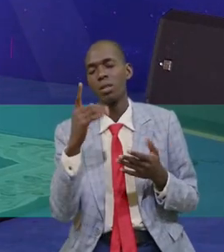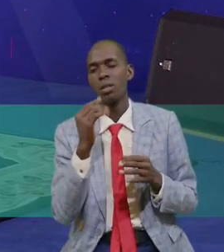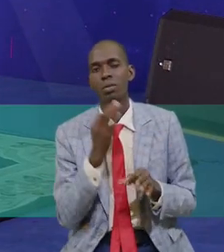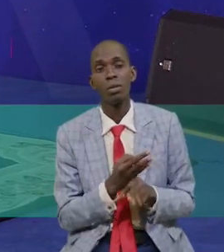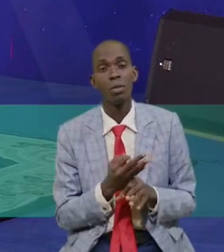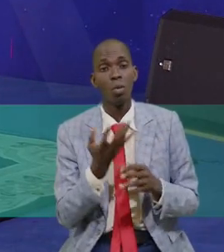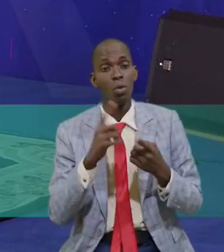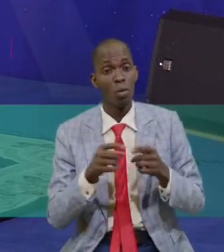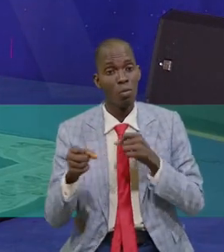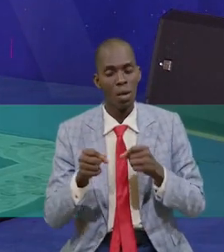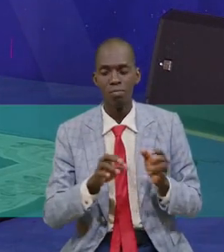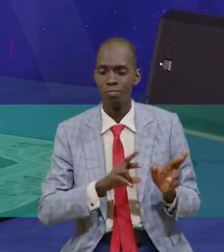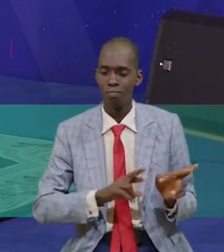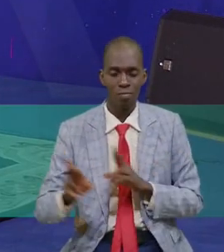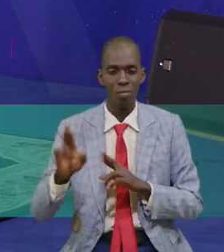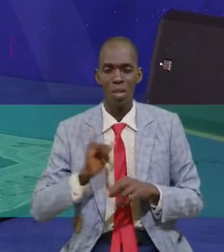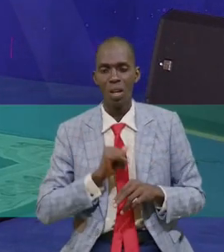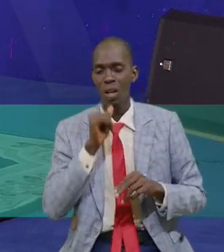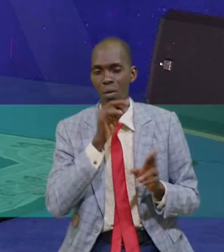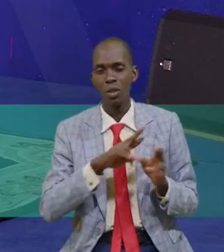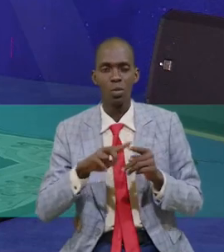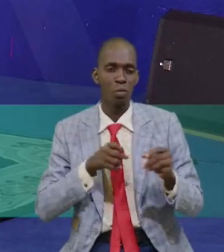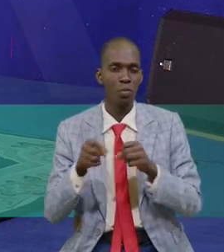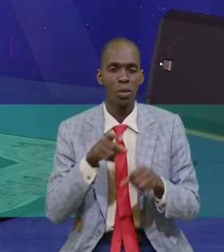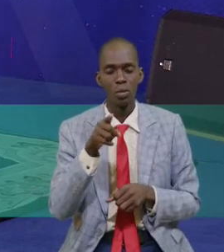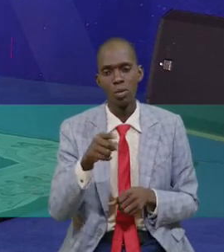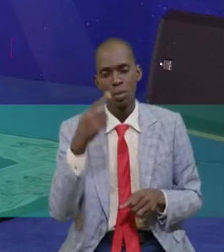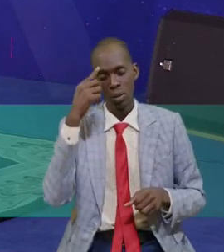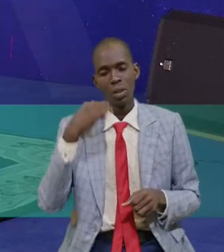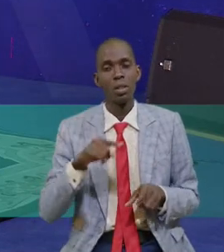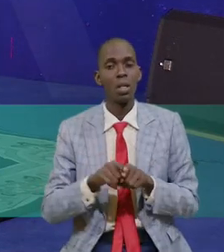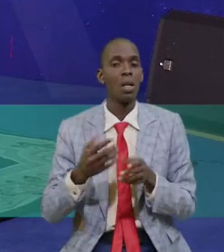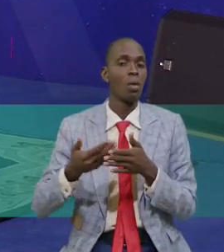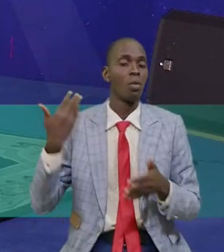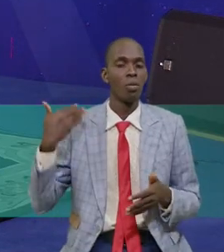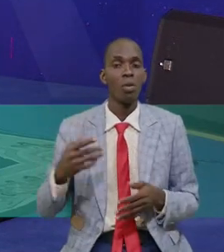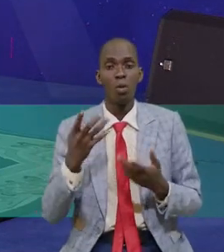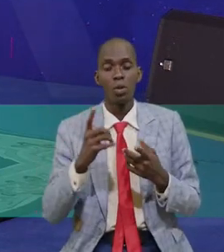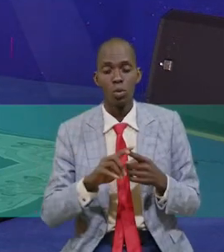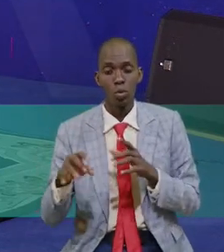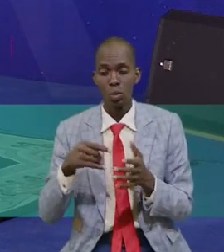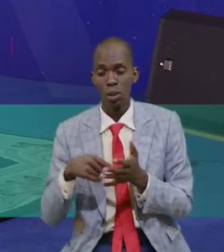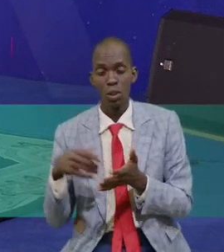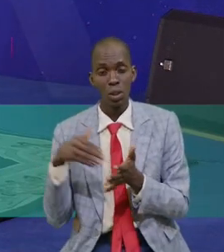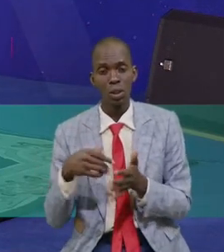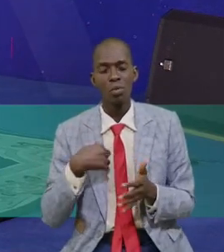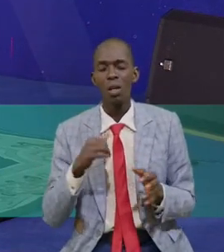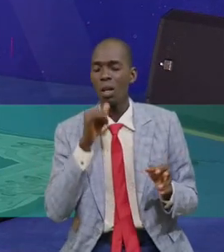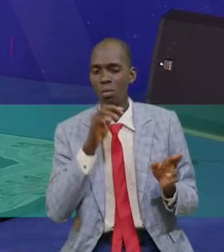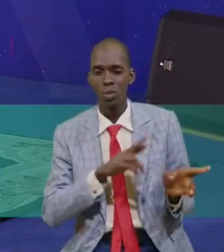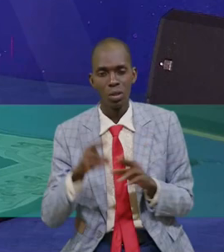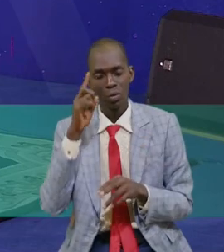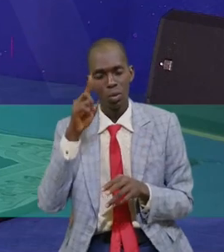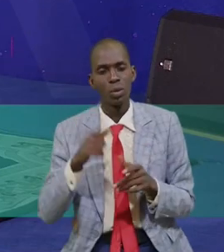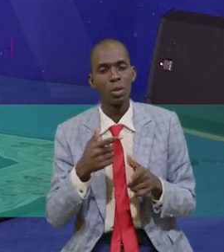fight? Come on, I'll fight you. You want to do this? I'm ready for you. And then we abandon our faith. And